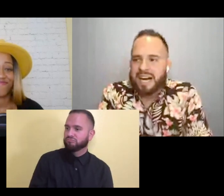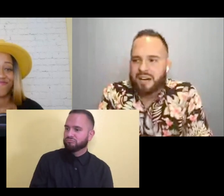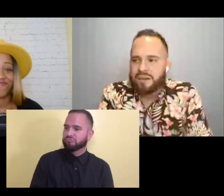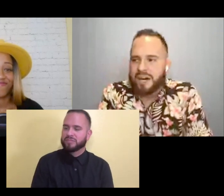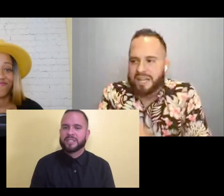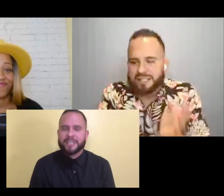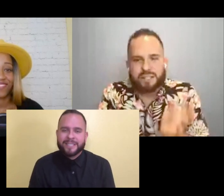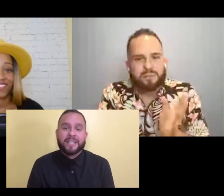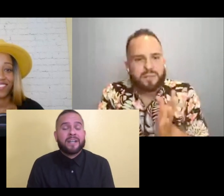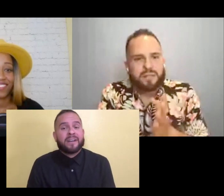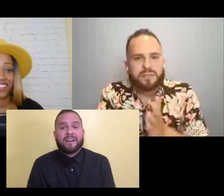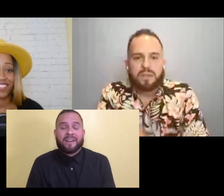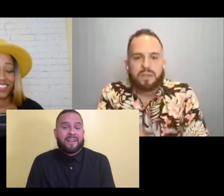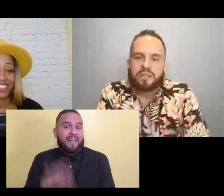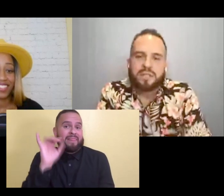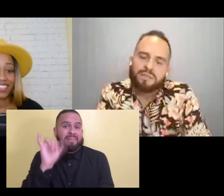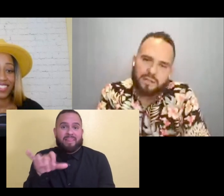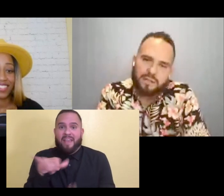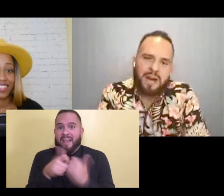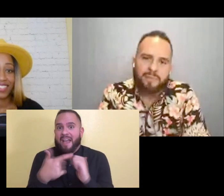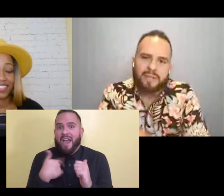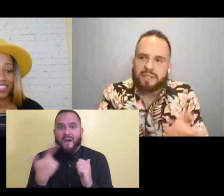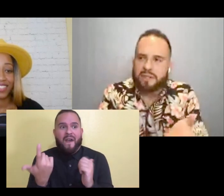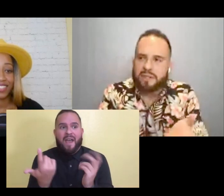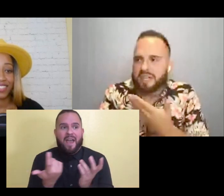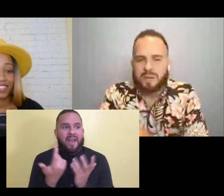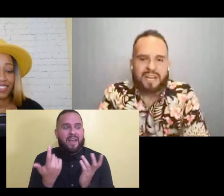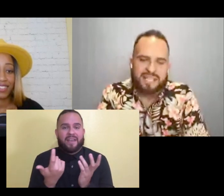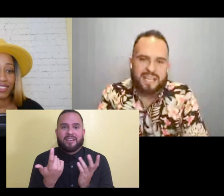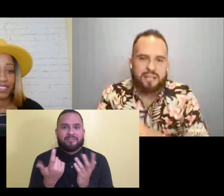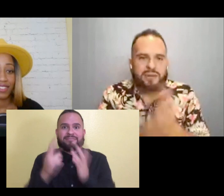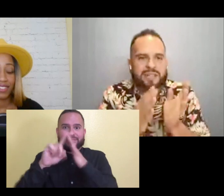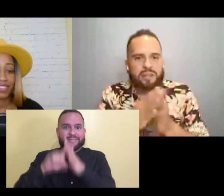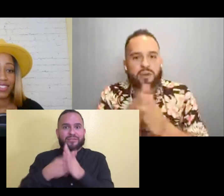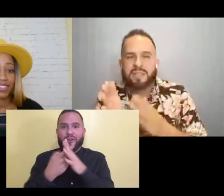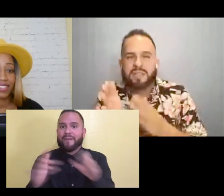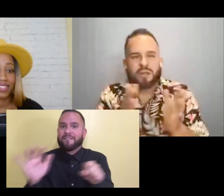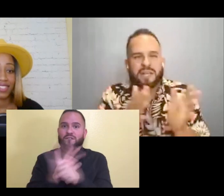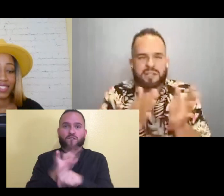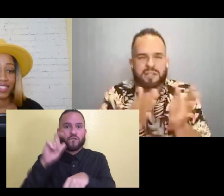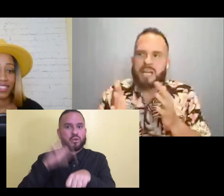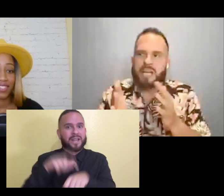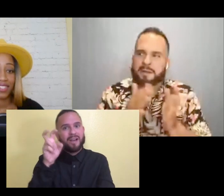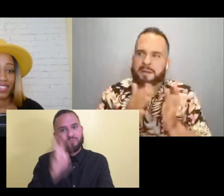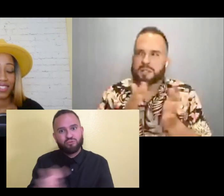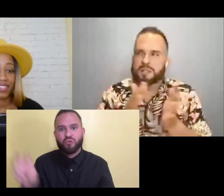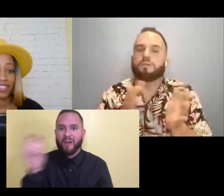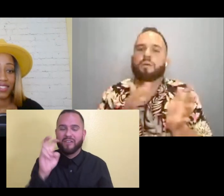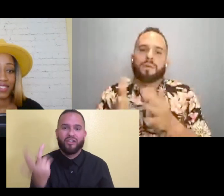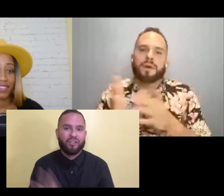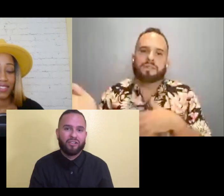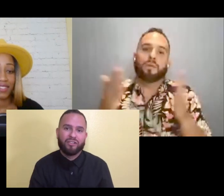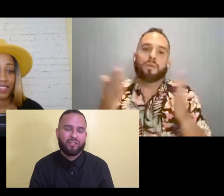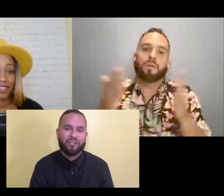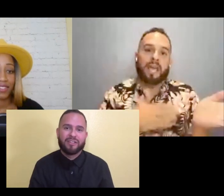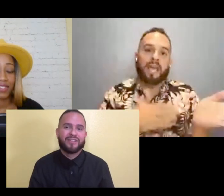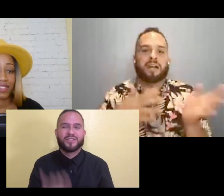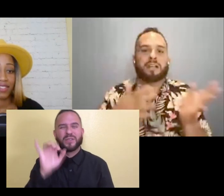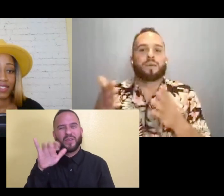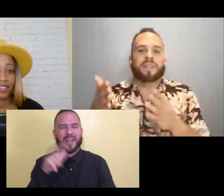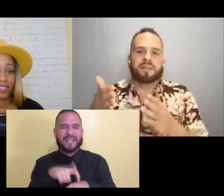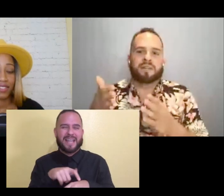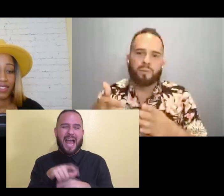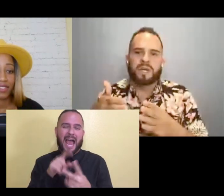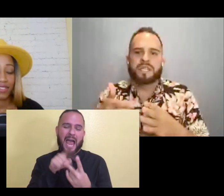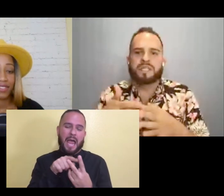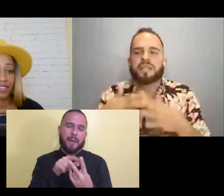basically how I ended up, starting to do this full time. And, that's where, like I said, during that transition time, because it was about 4 months from when I came back